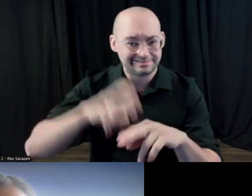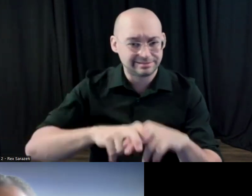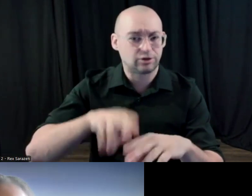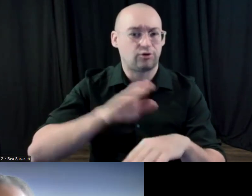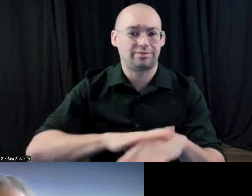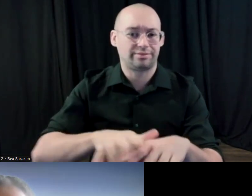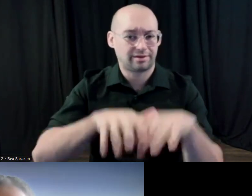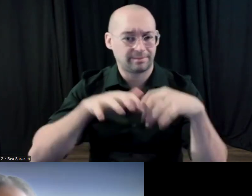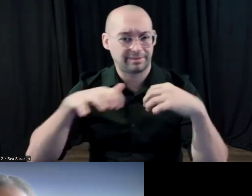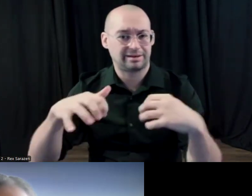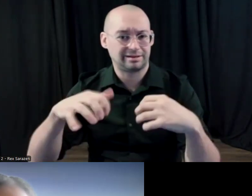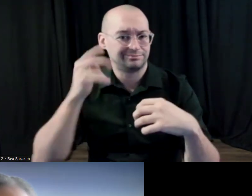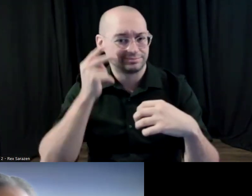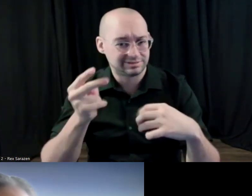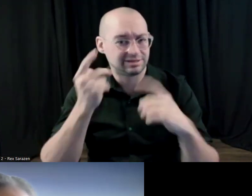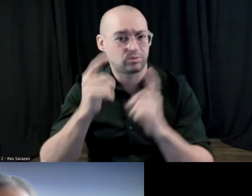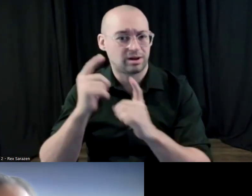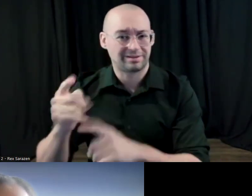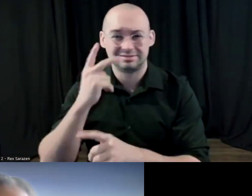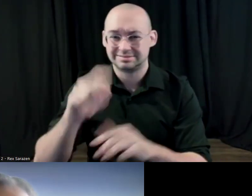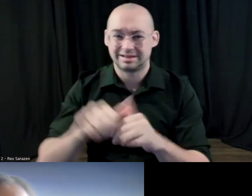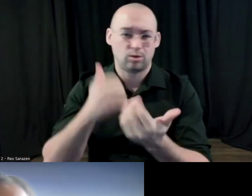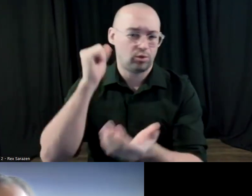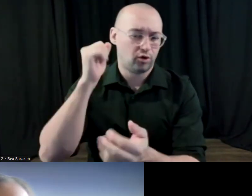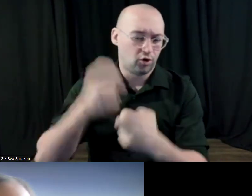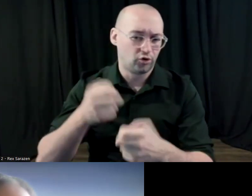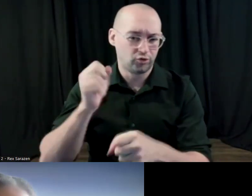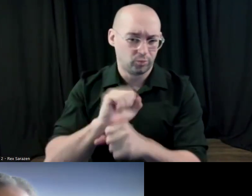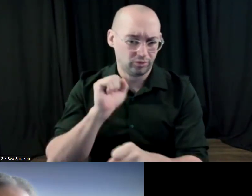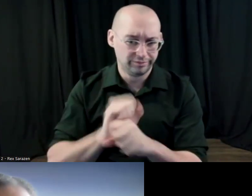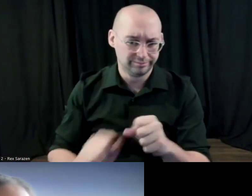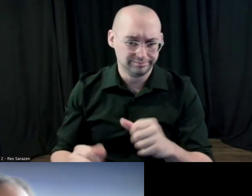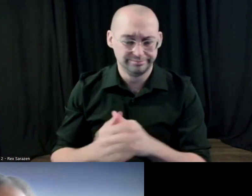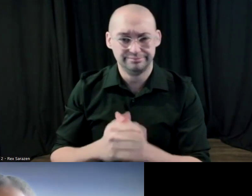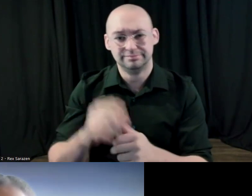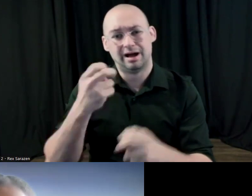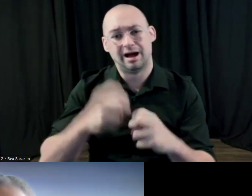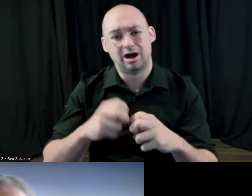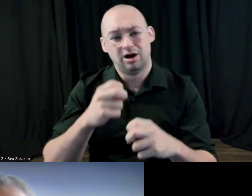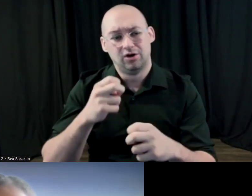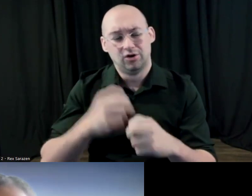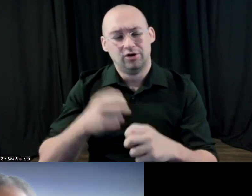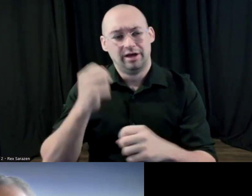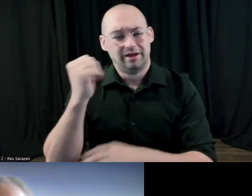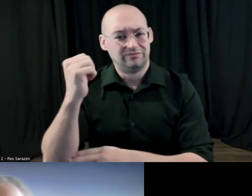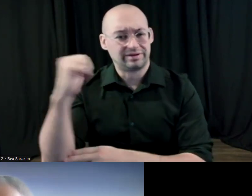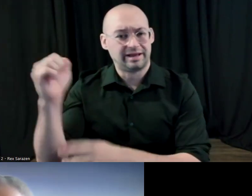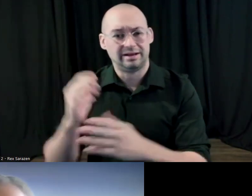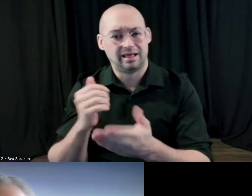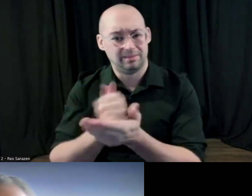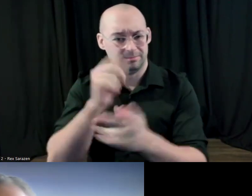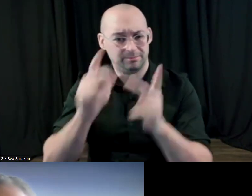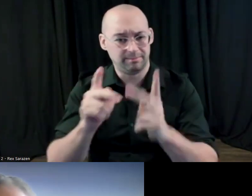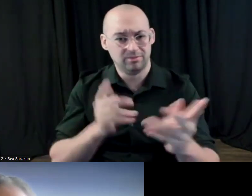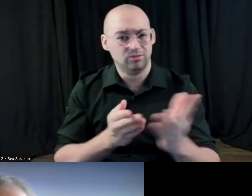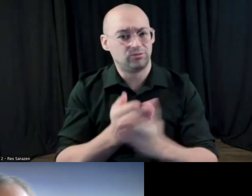goes on and I see how hard you guys are working for us. I see how hard that I've advocated and helped people over the years. But I want you